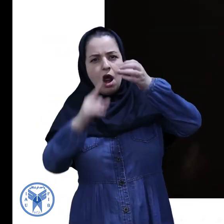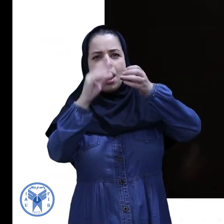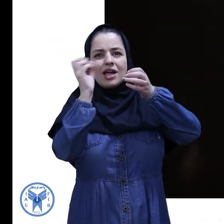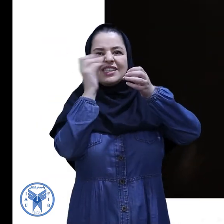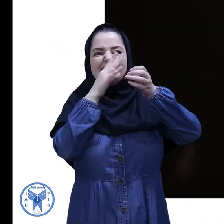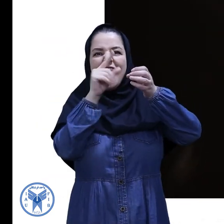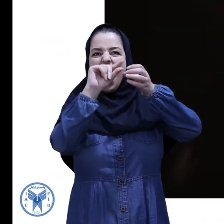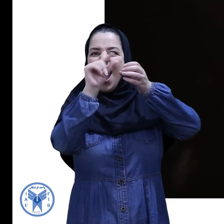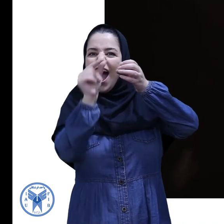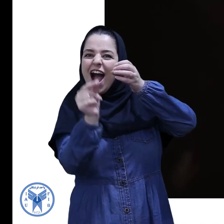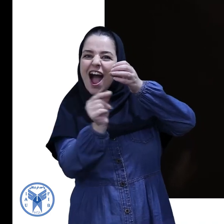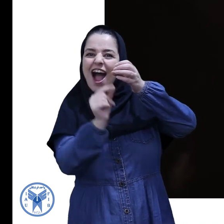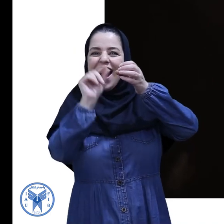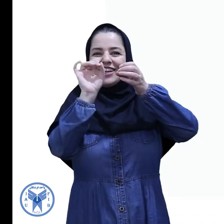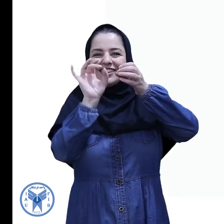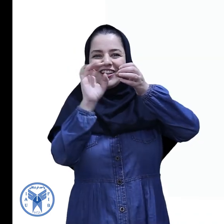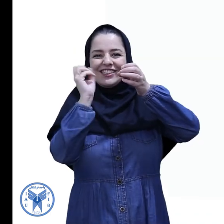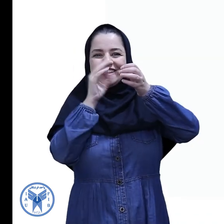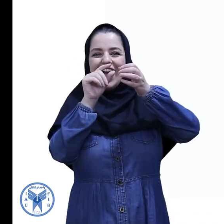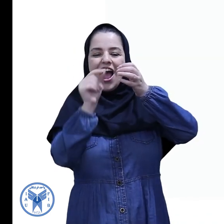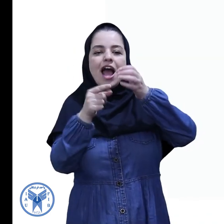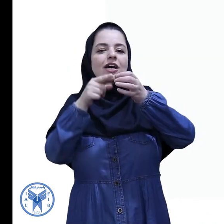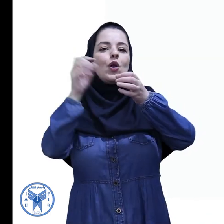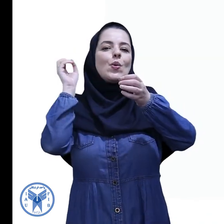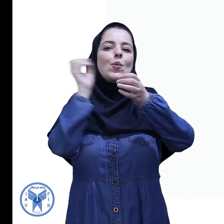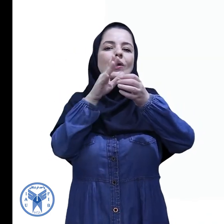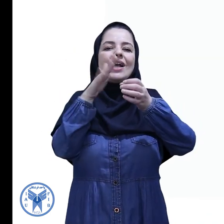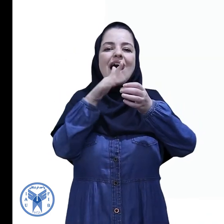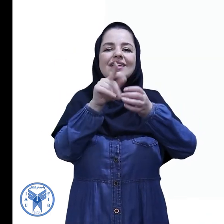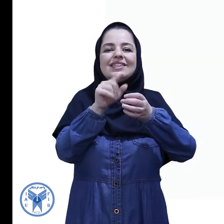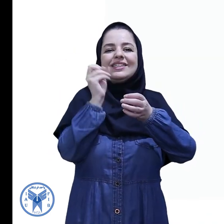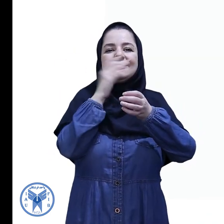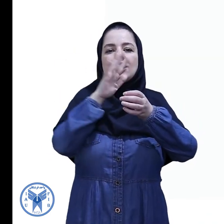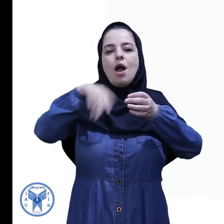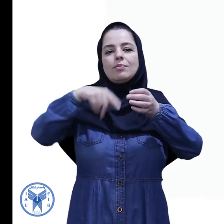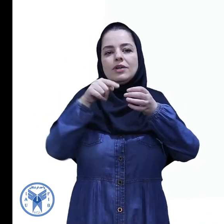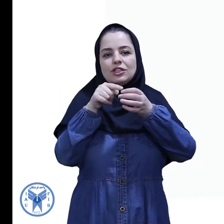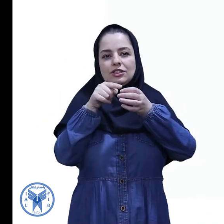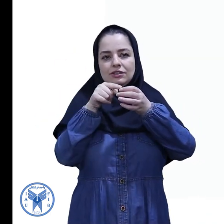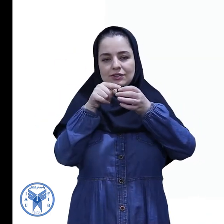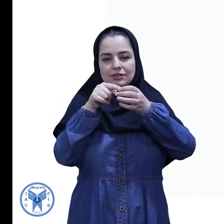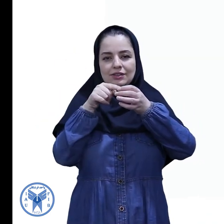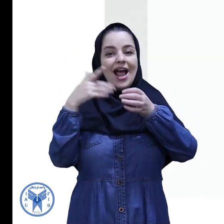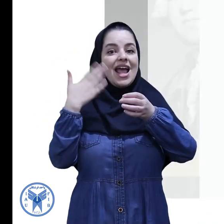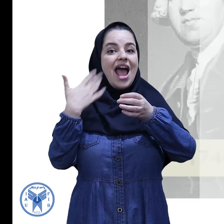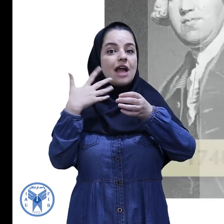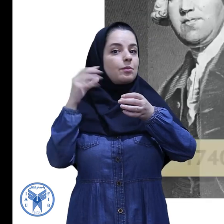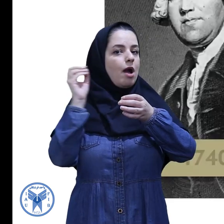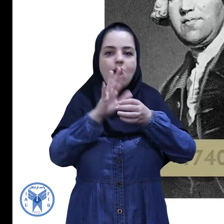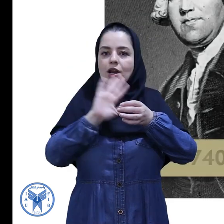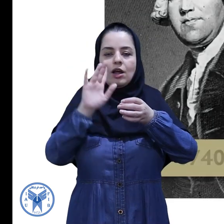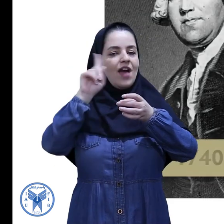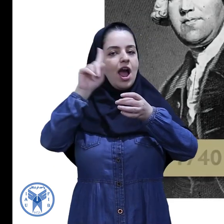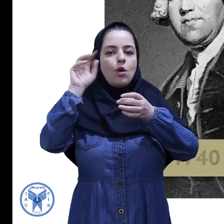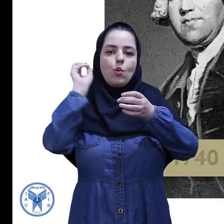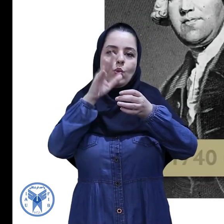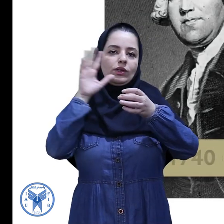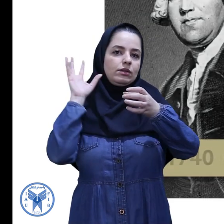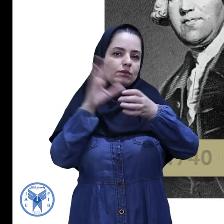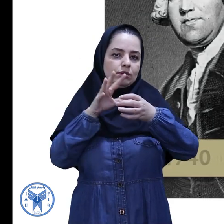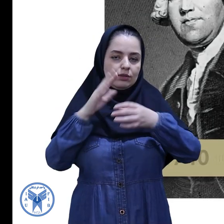the evolution of photography, is that he's proving that this is done by light and not by heat.